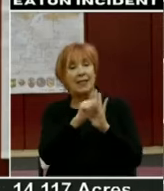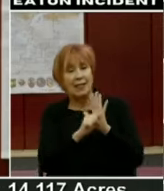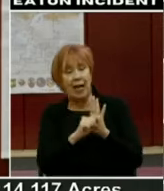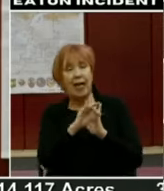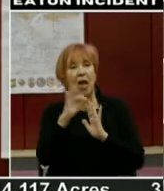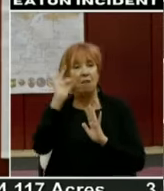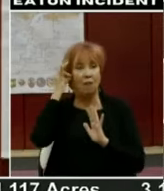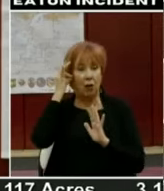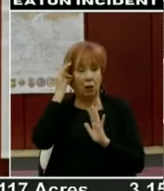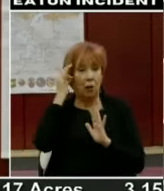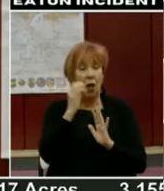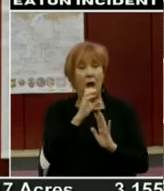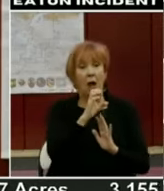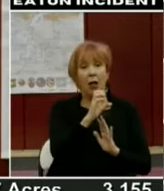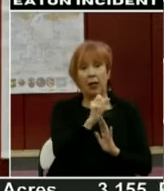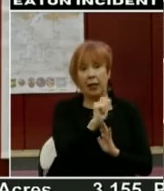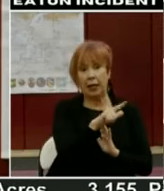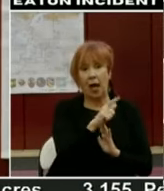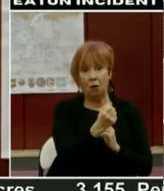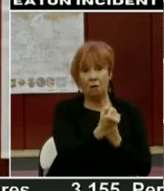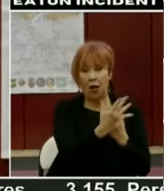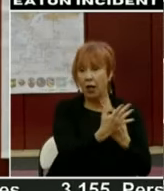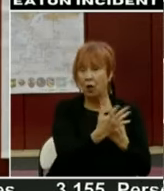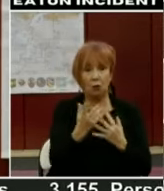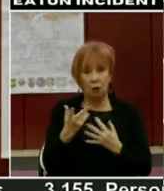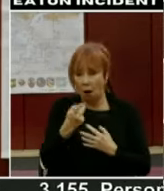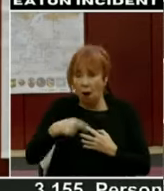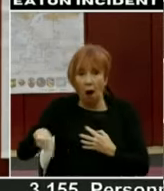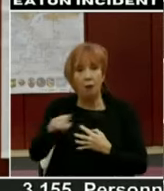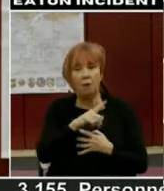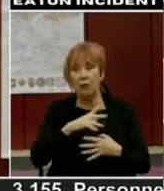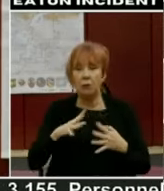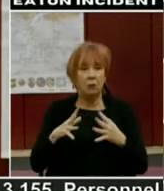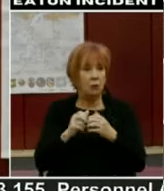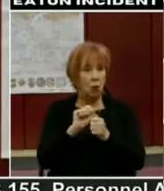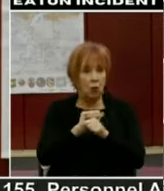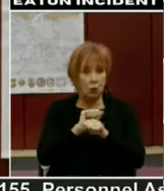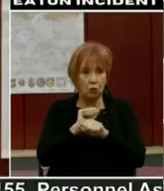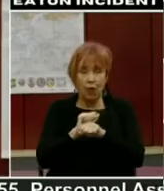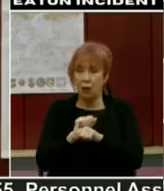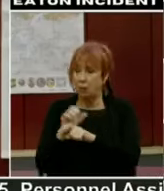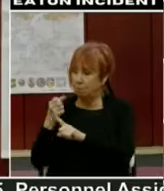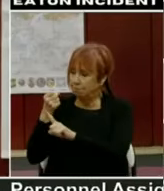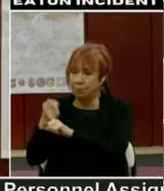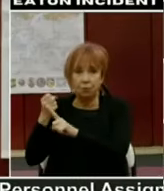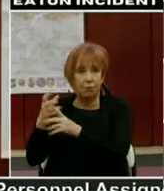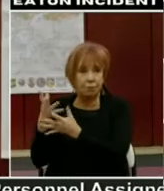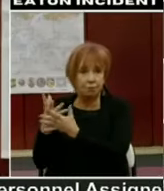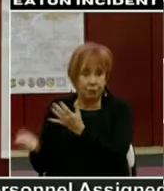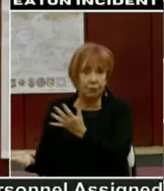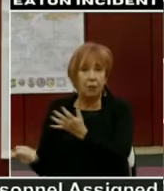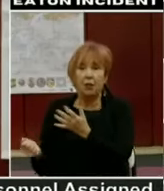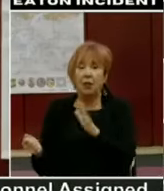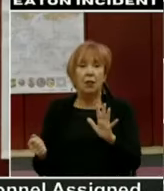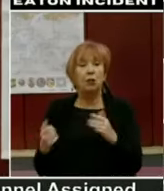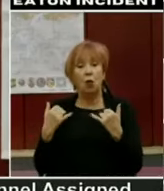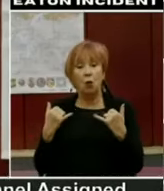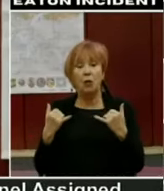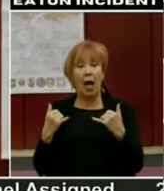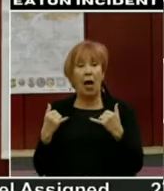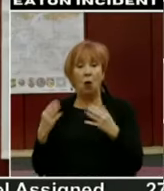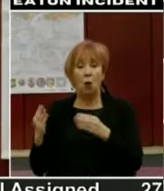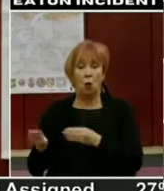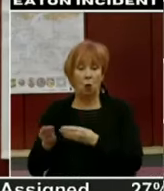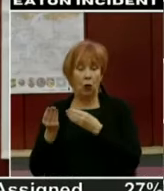great job attacking this fire and bringing it to a closure, and now preparing to hand off the facilities,